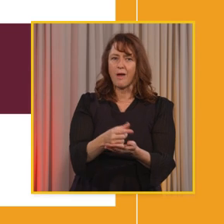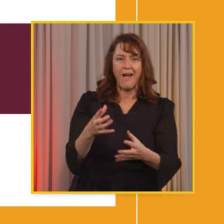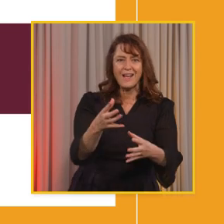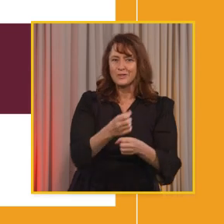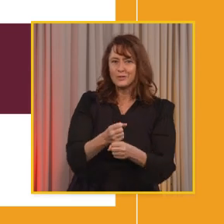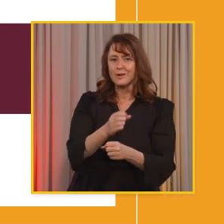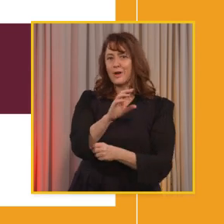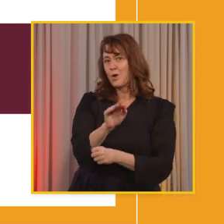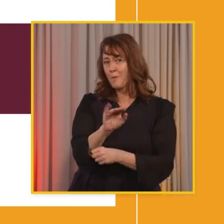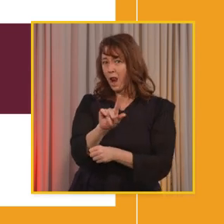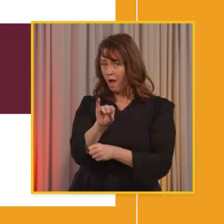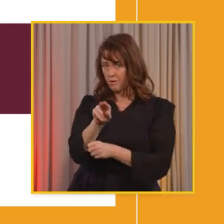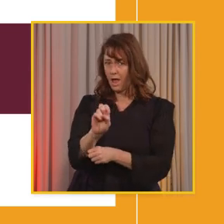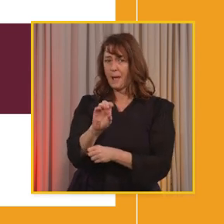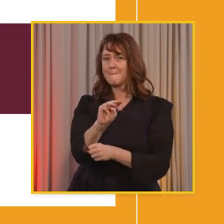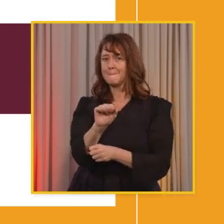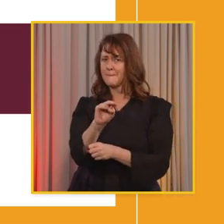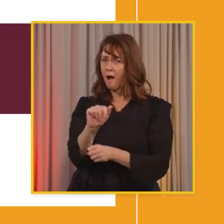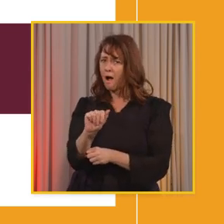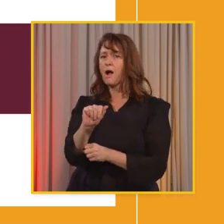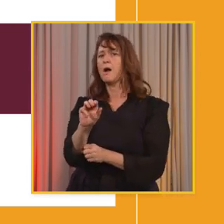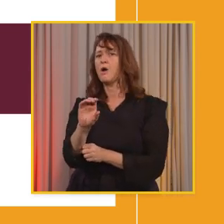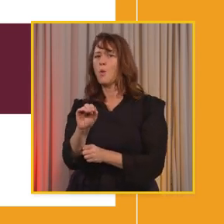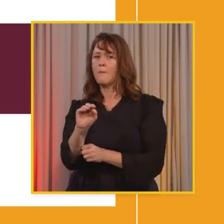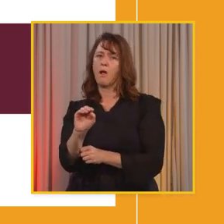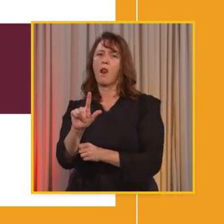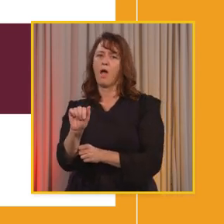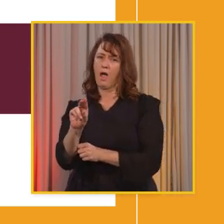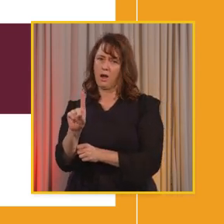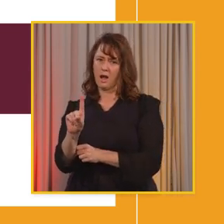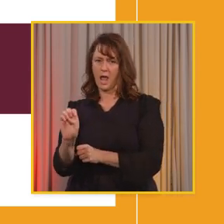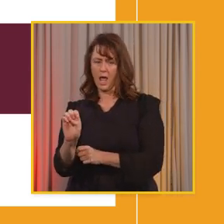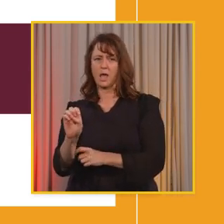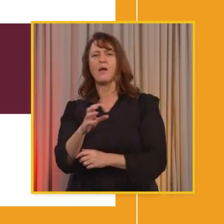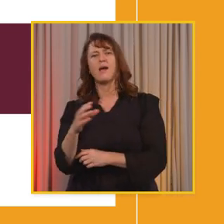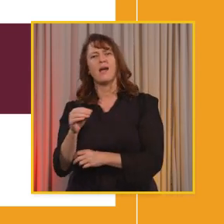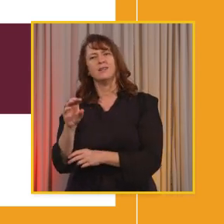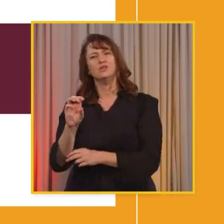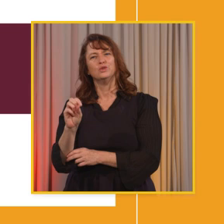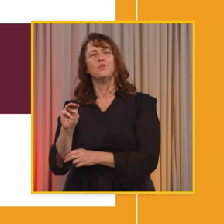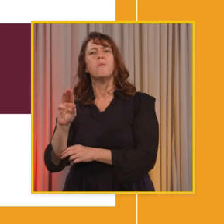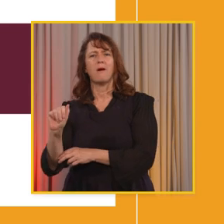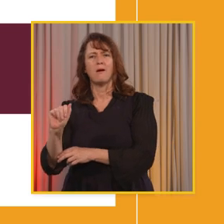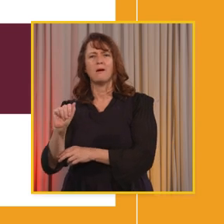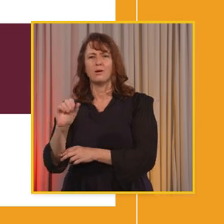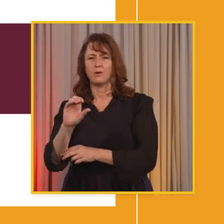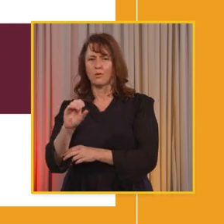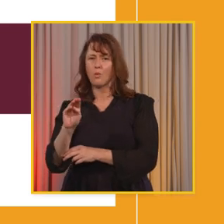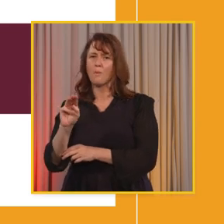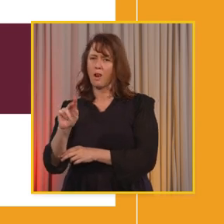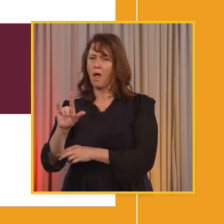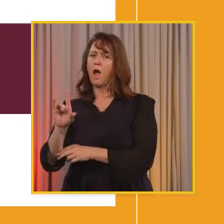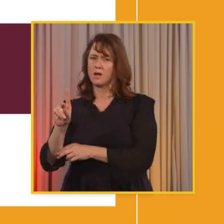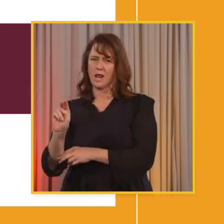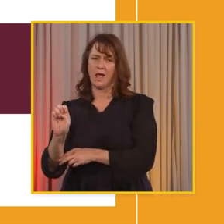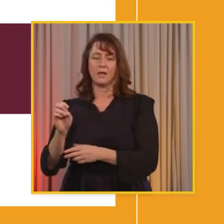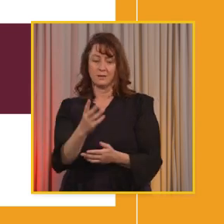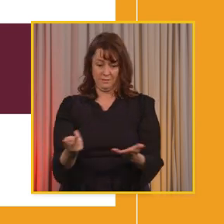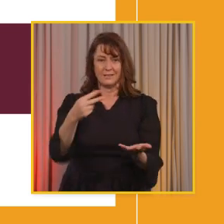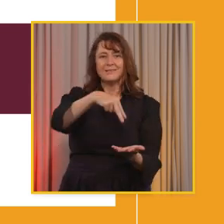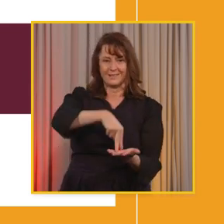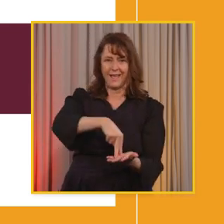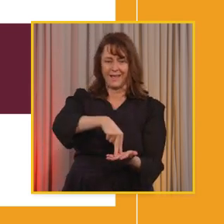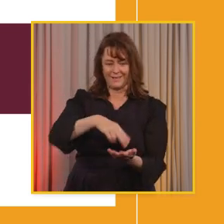higher. Graduates who achieved the honors of cum laude, magna cum laude, or summa cum laude, please